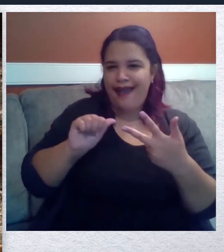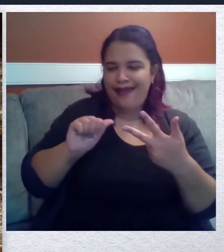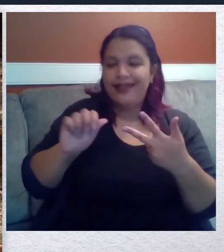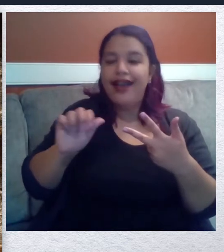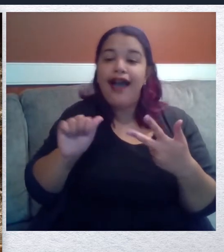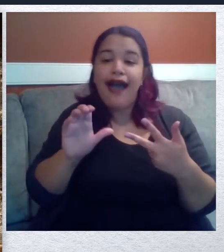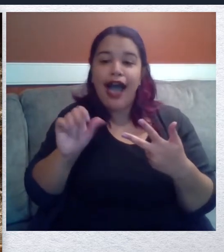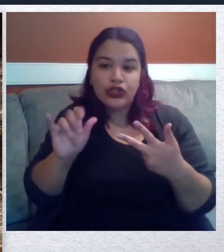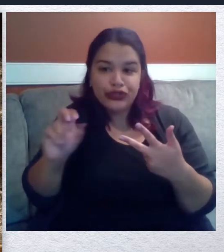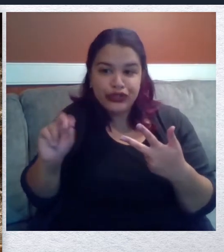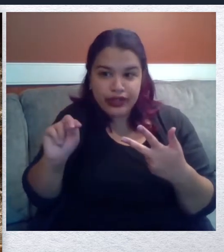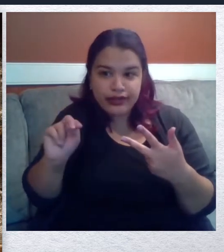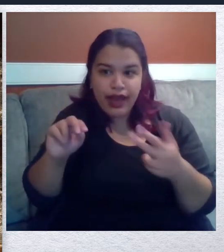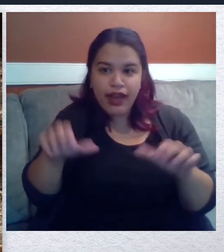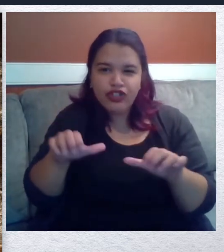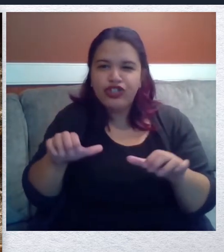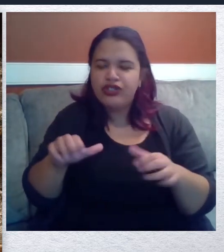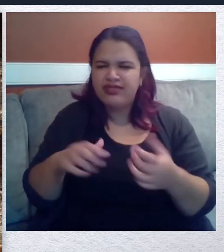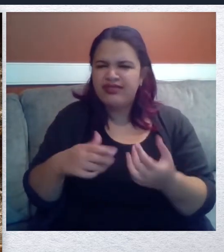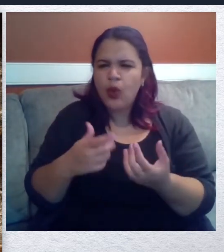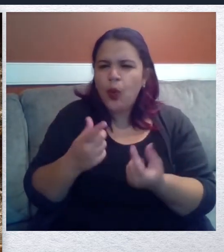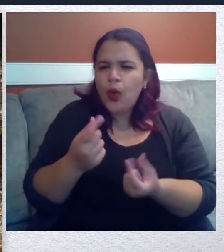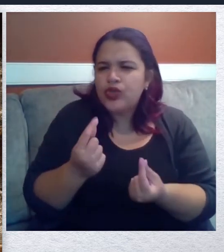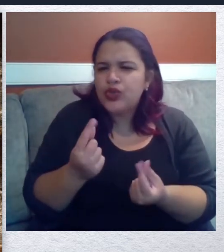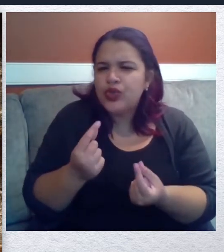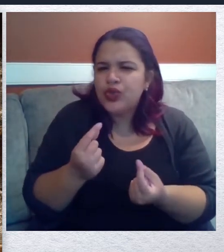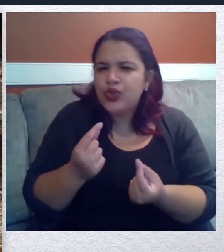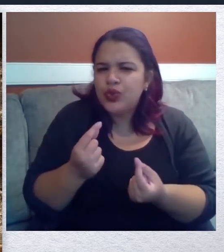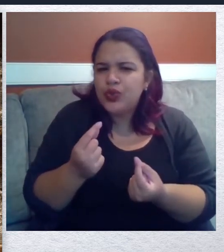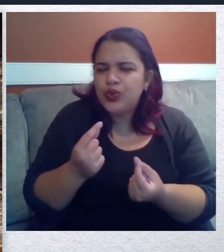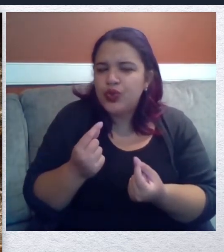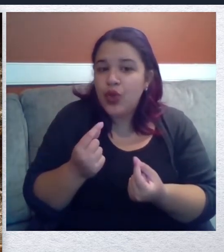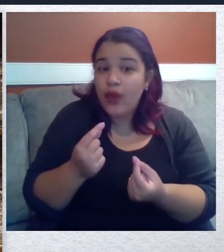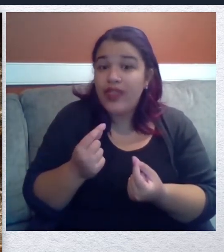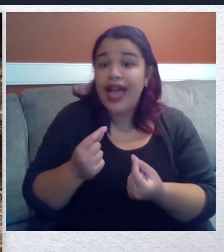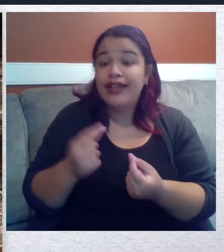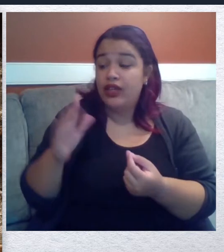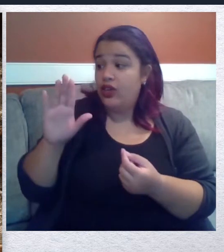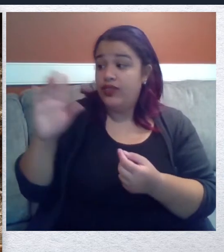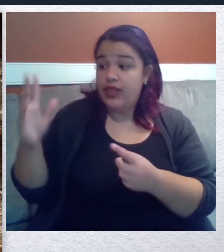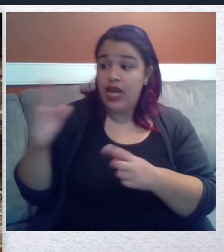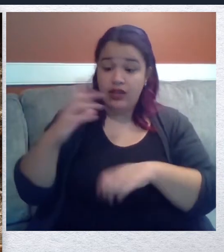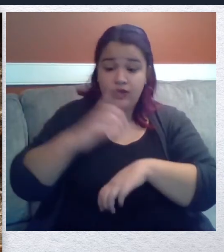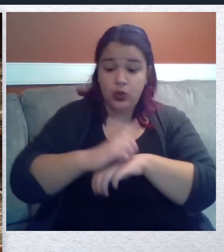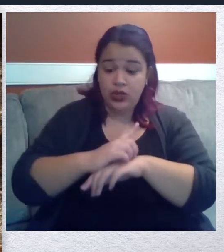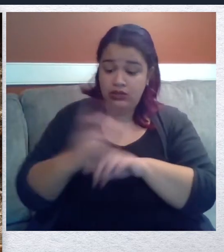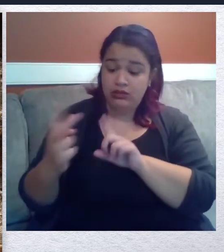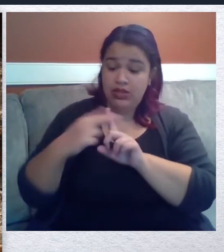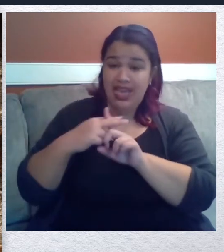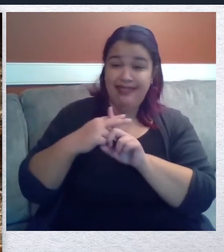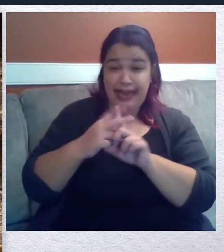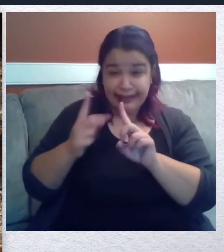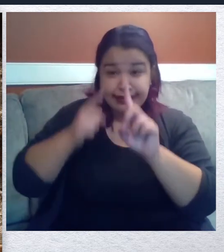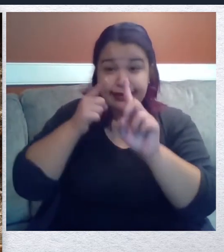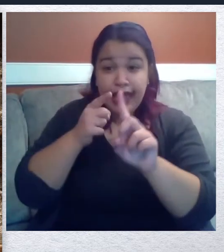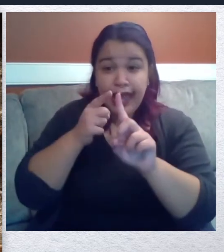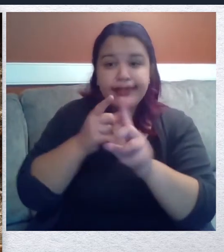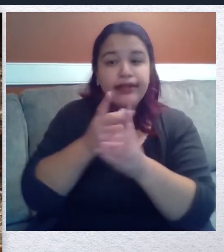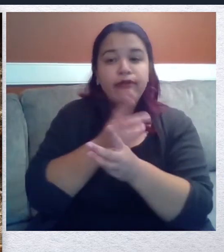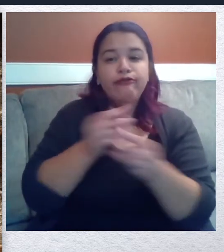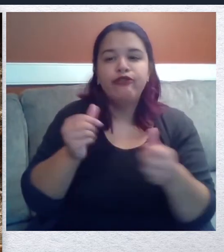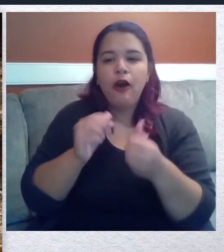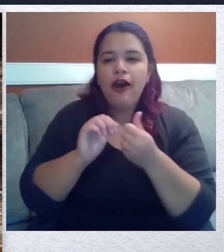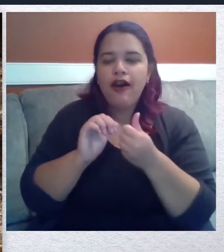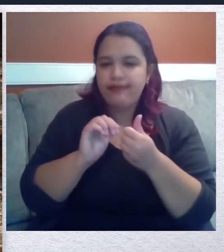of the actions you took to accomplish the task. It is important to focus on your actions, not the actions of your team